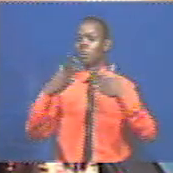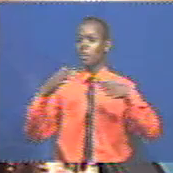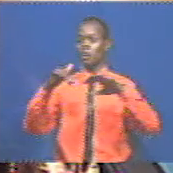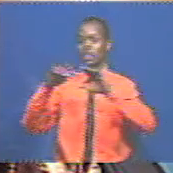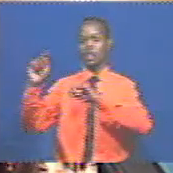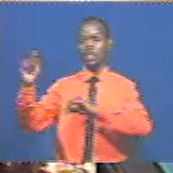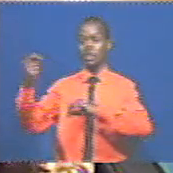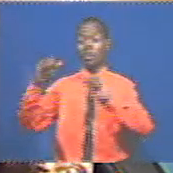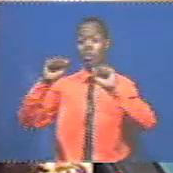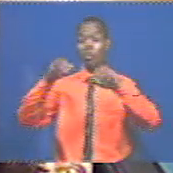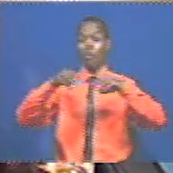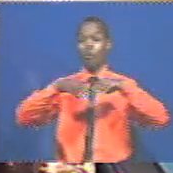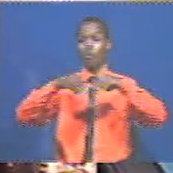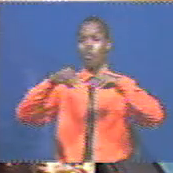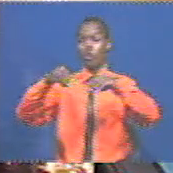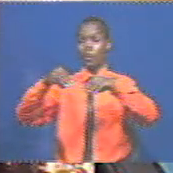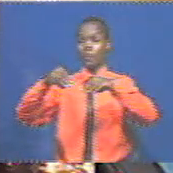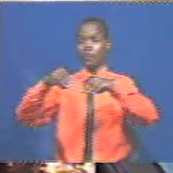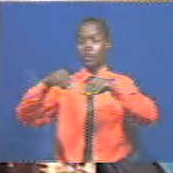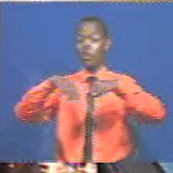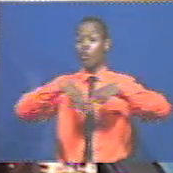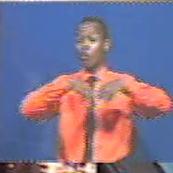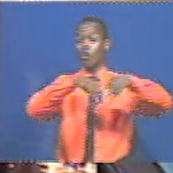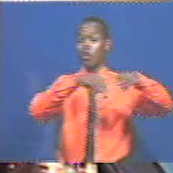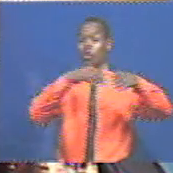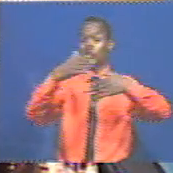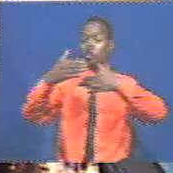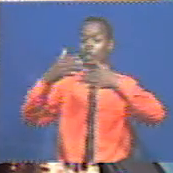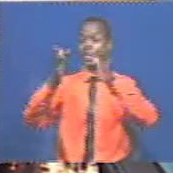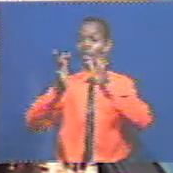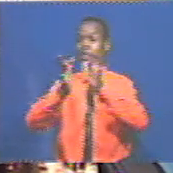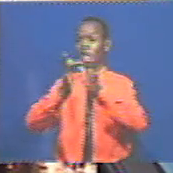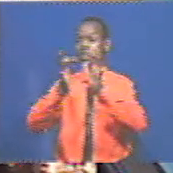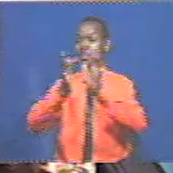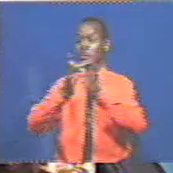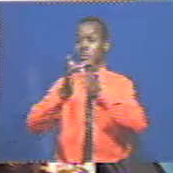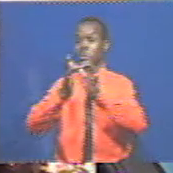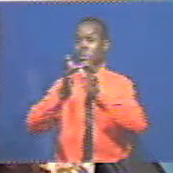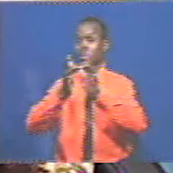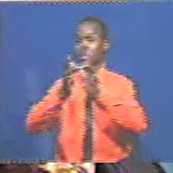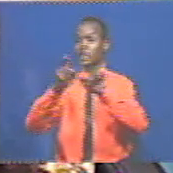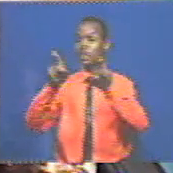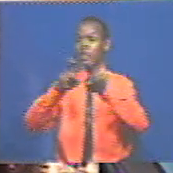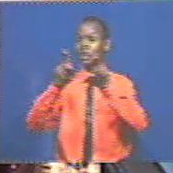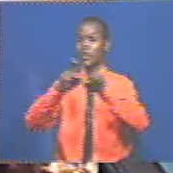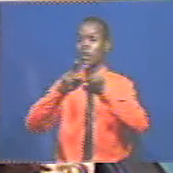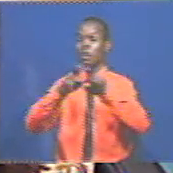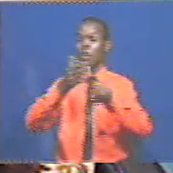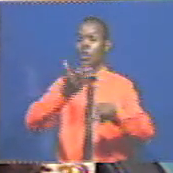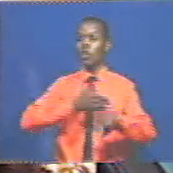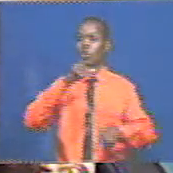world to follow us on our social media on our website yes and also so my own twitter